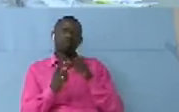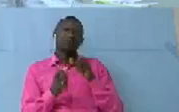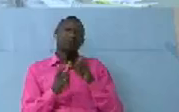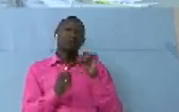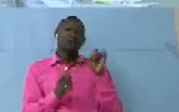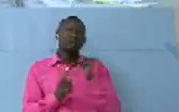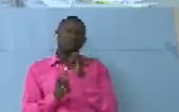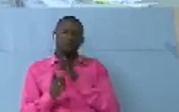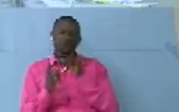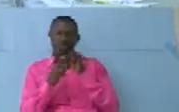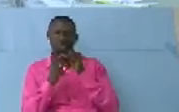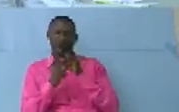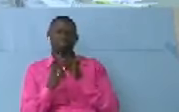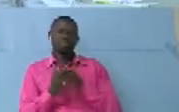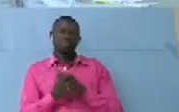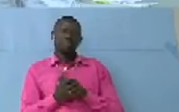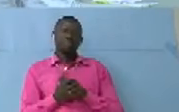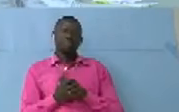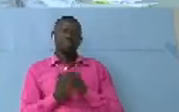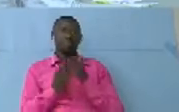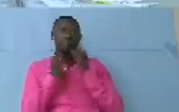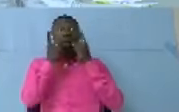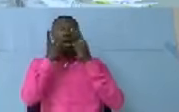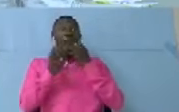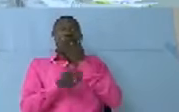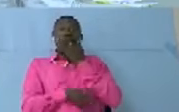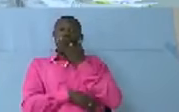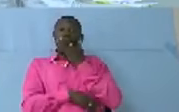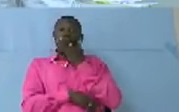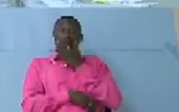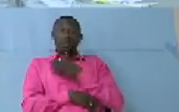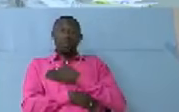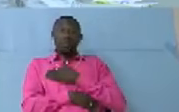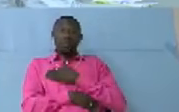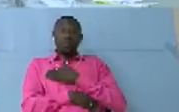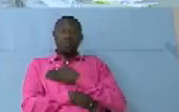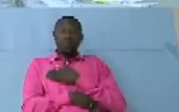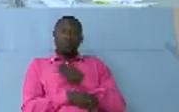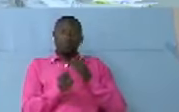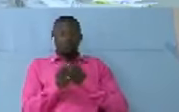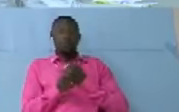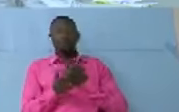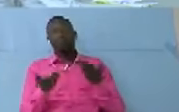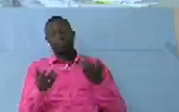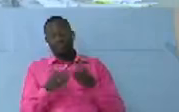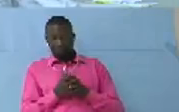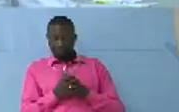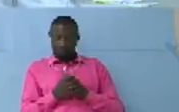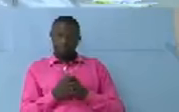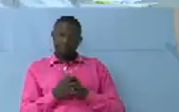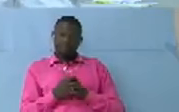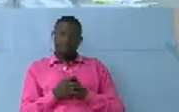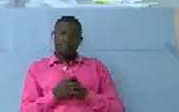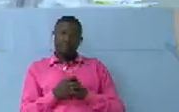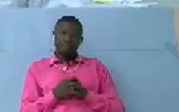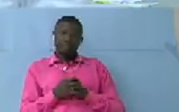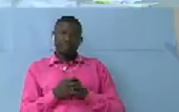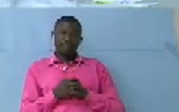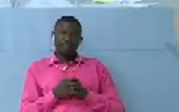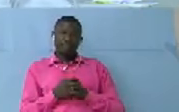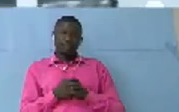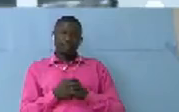it's a shocking somebody who is shocked. It's a type of expression. Okay, it's an expression. All right,